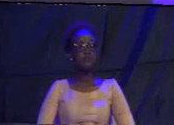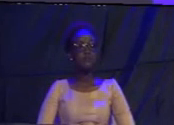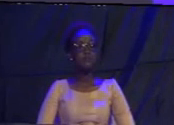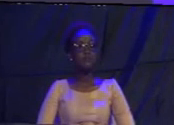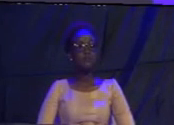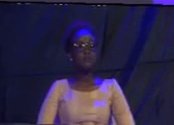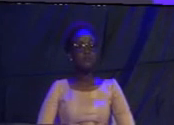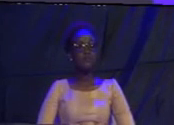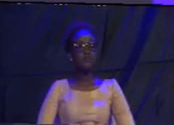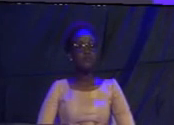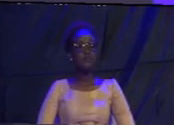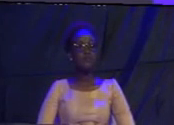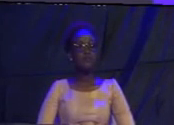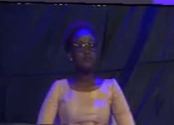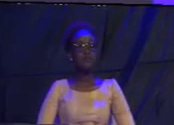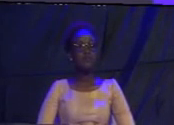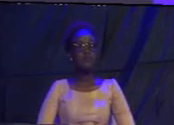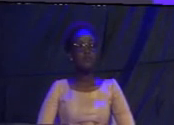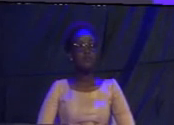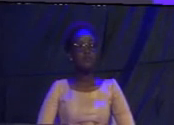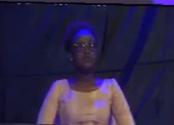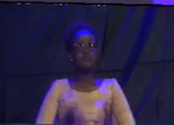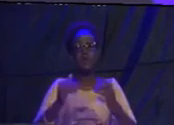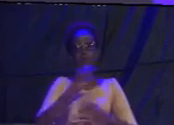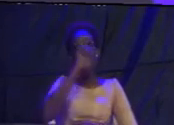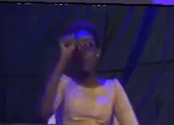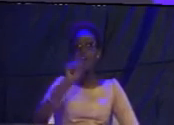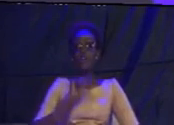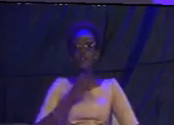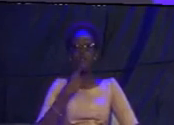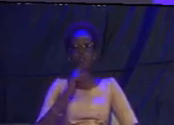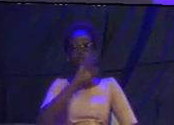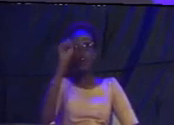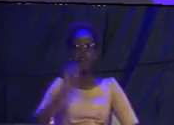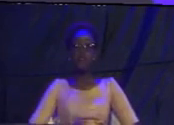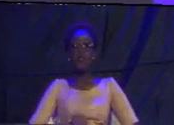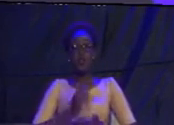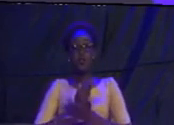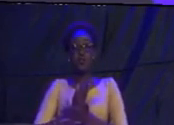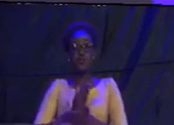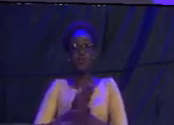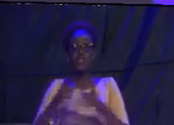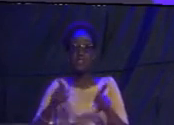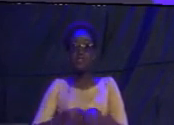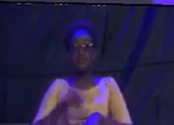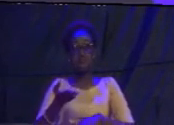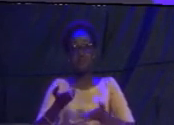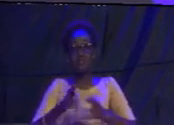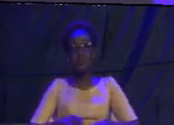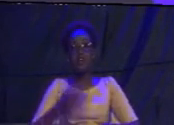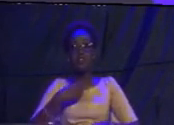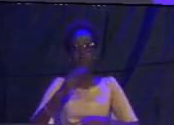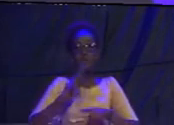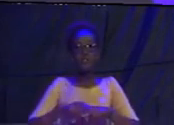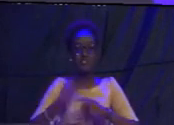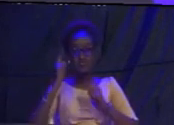with their independence, things are not going well. Africa, rero, nubwo bimeze gutyo, twiyunamiriye